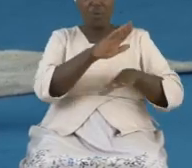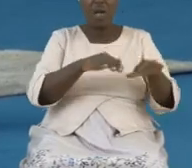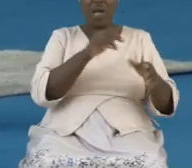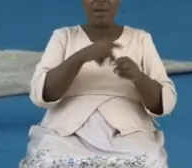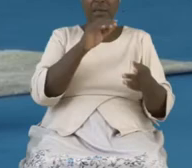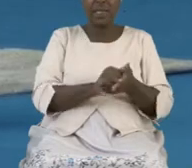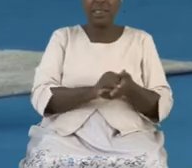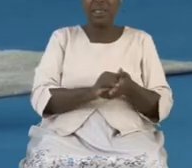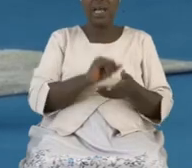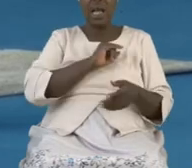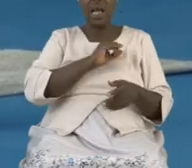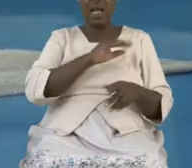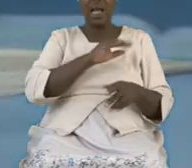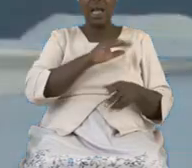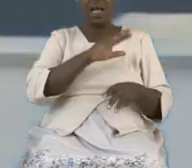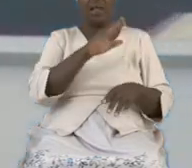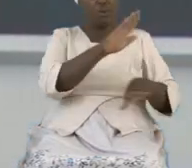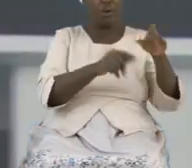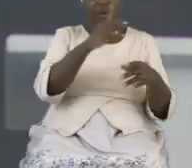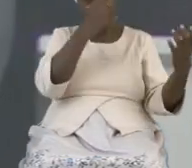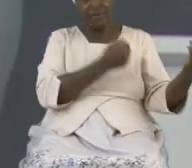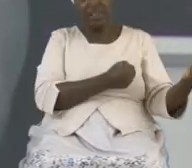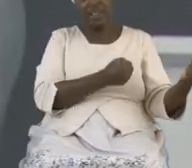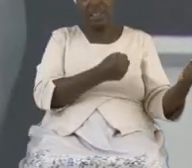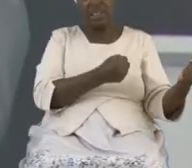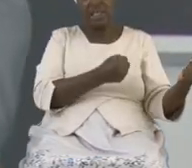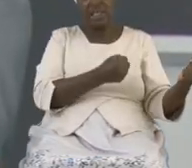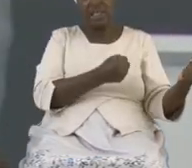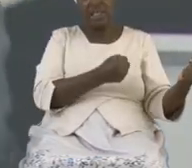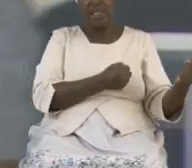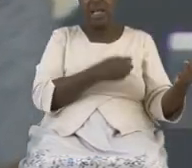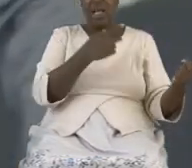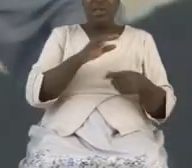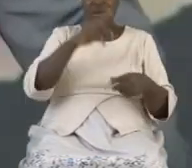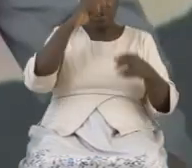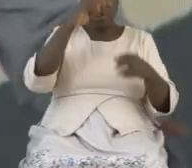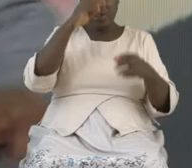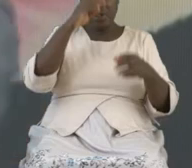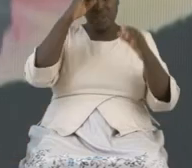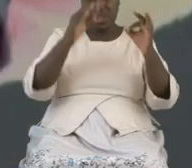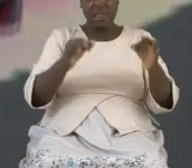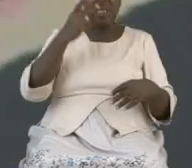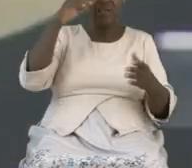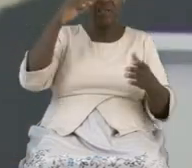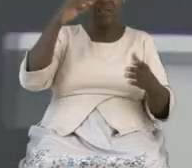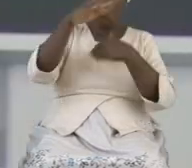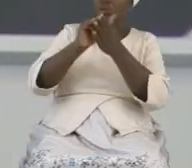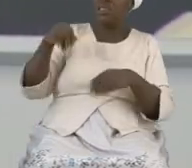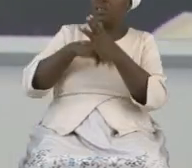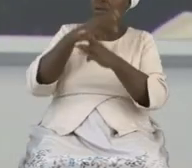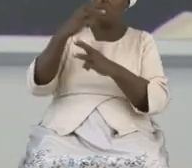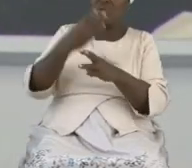may live like they want to live. I see that. I don't walk by what I see. I